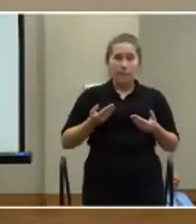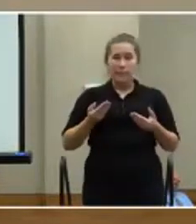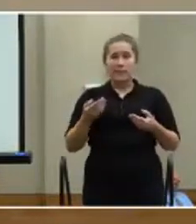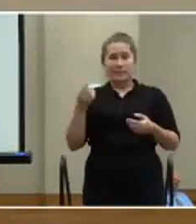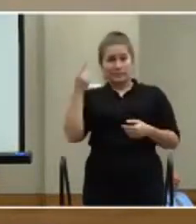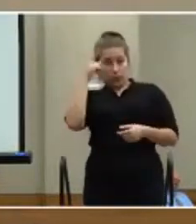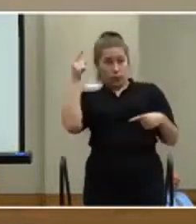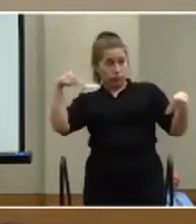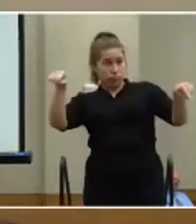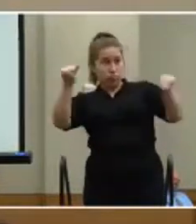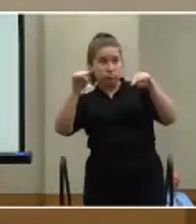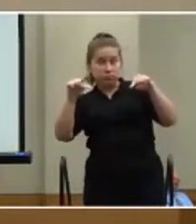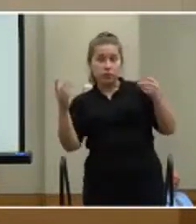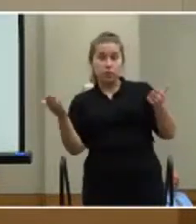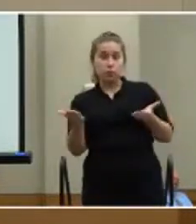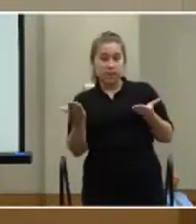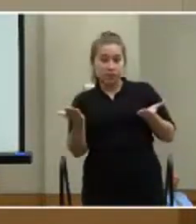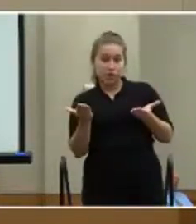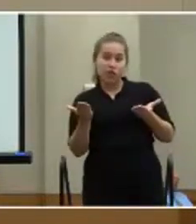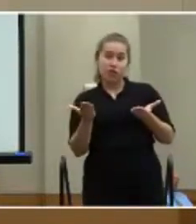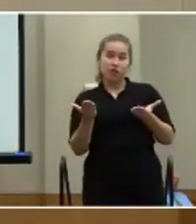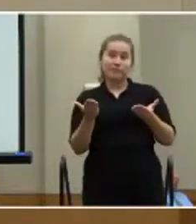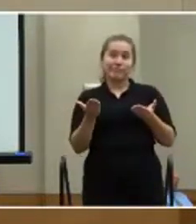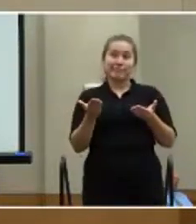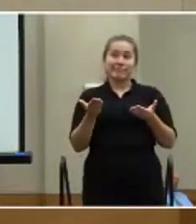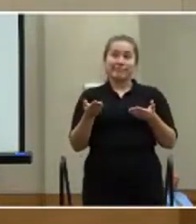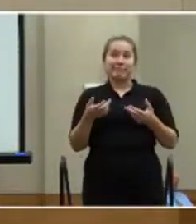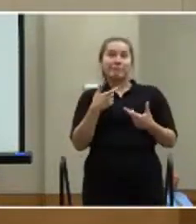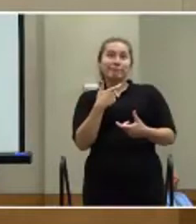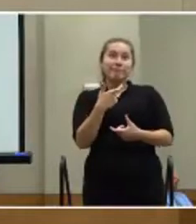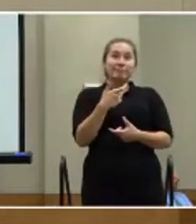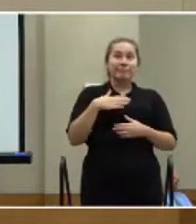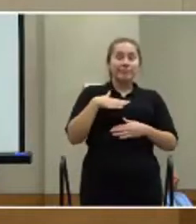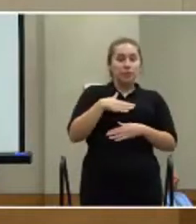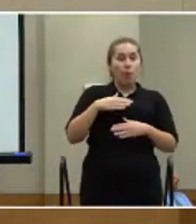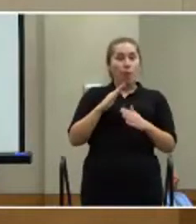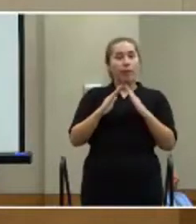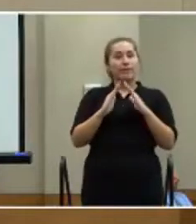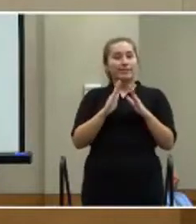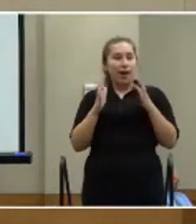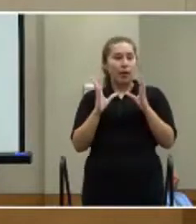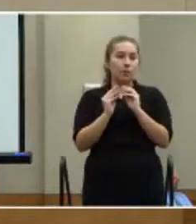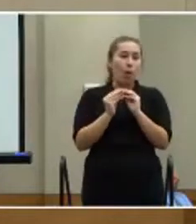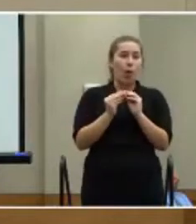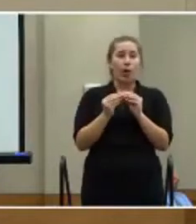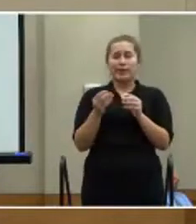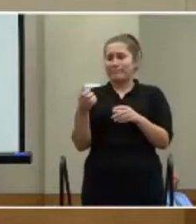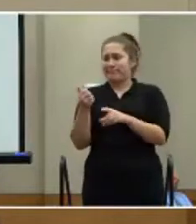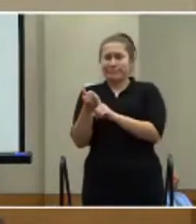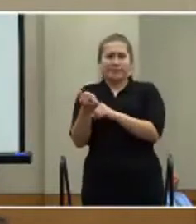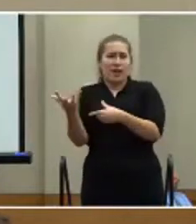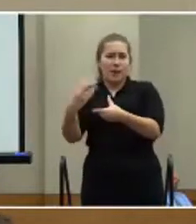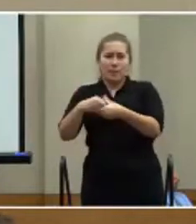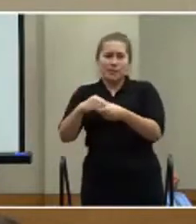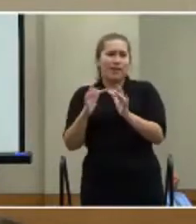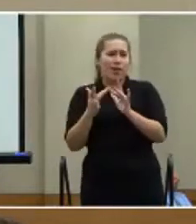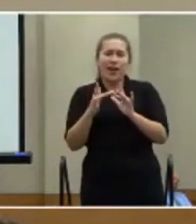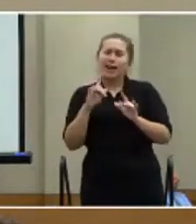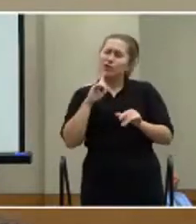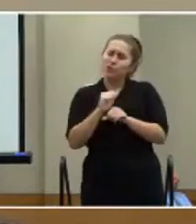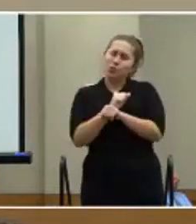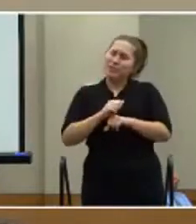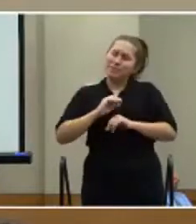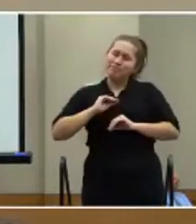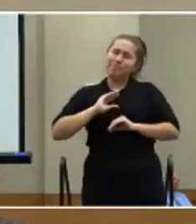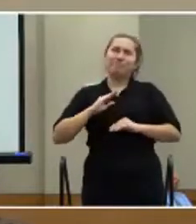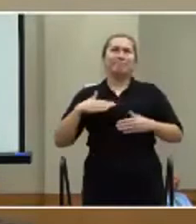are here as guests for the town hall and who are participating online. It's truly a pleasure to have you here